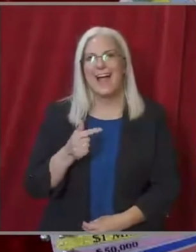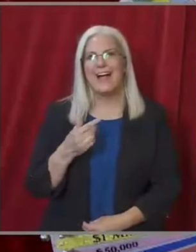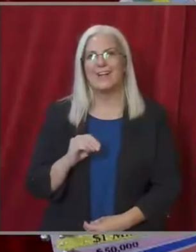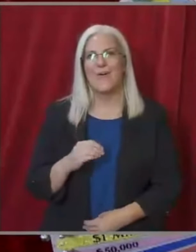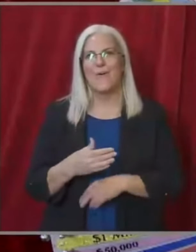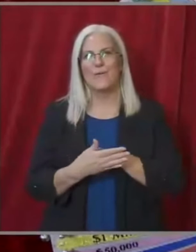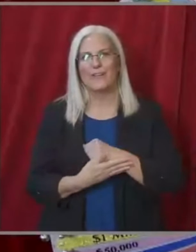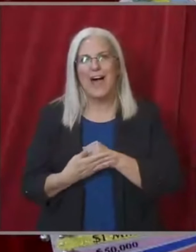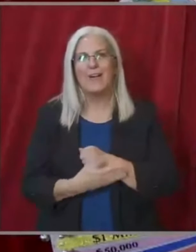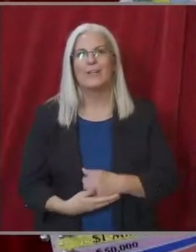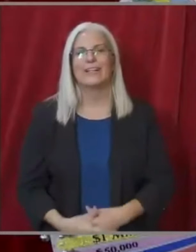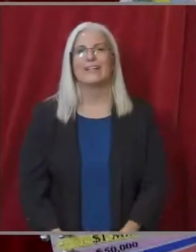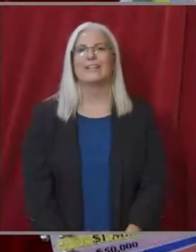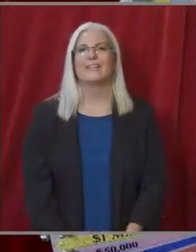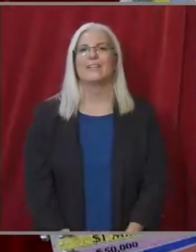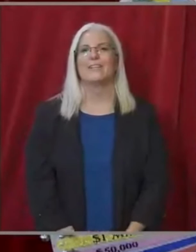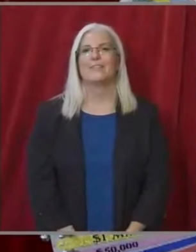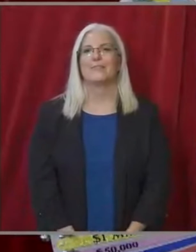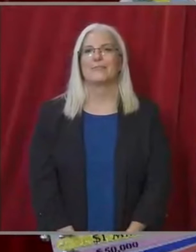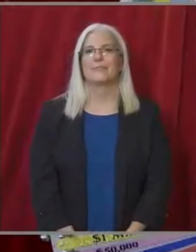that. Unbelievable.